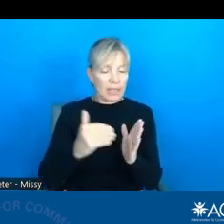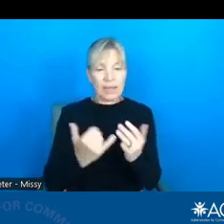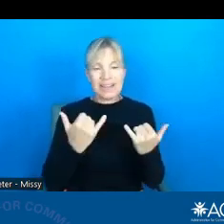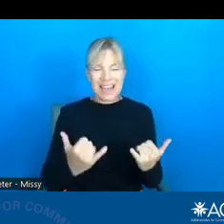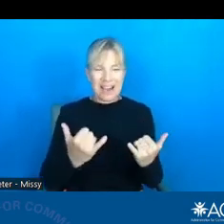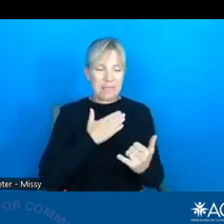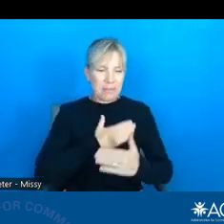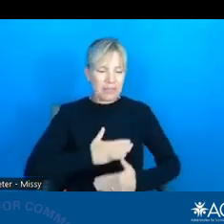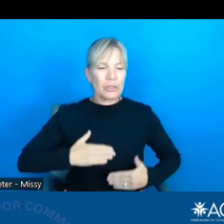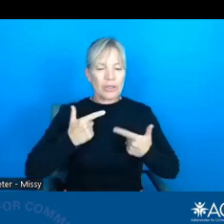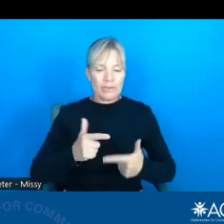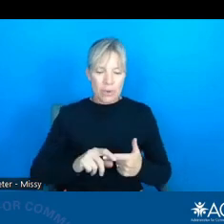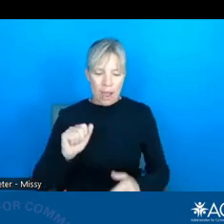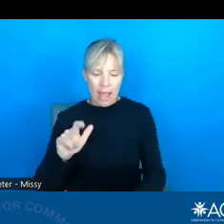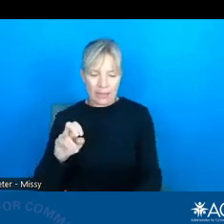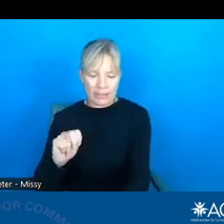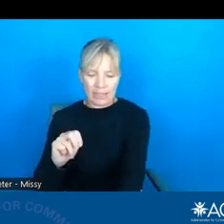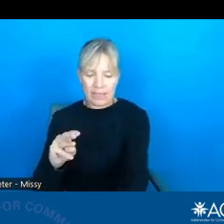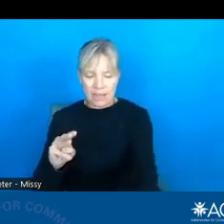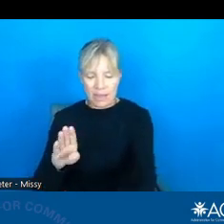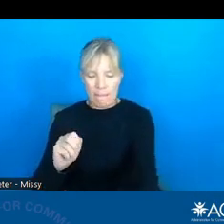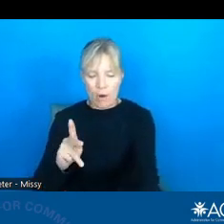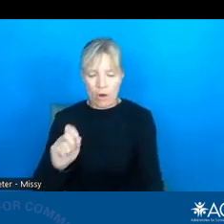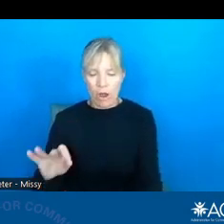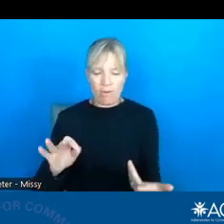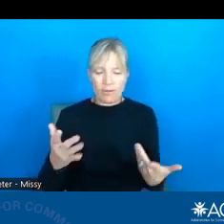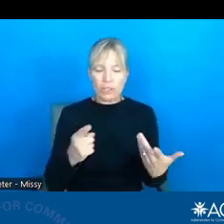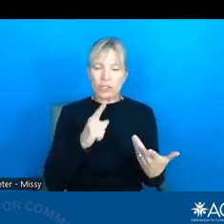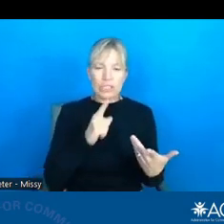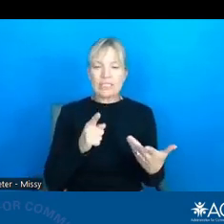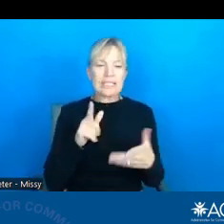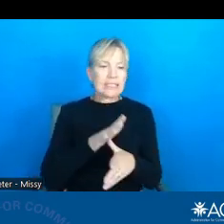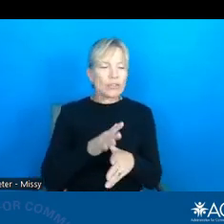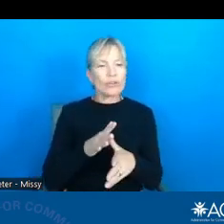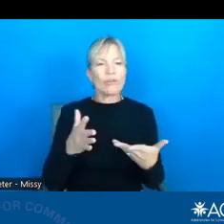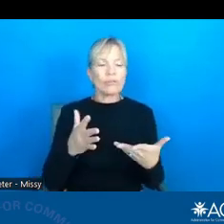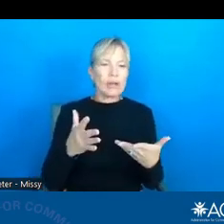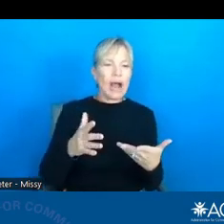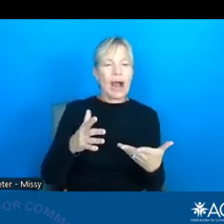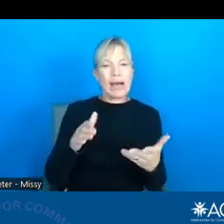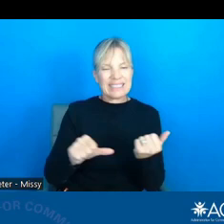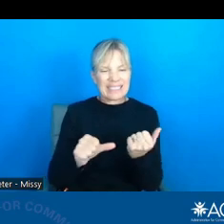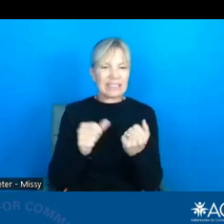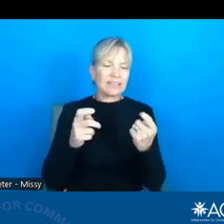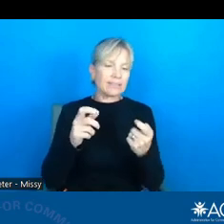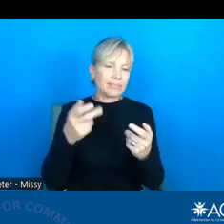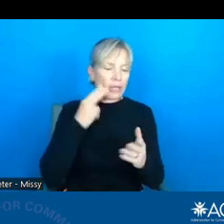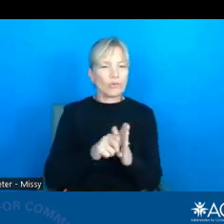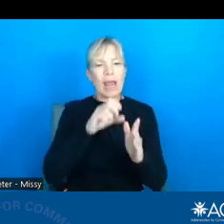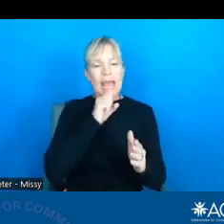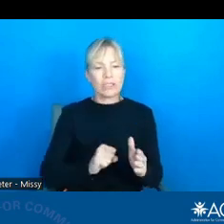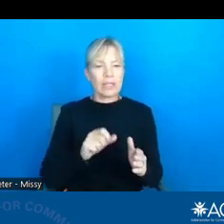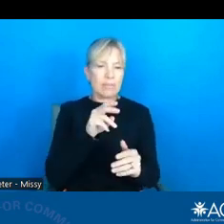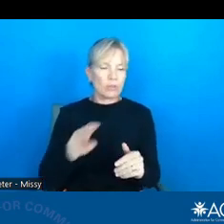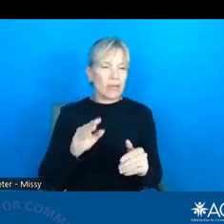turn it over to Allison Barkoff, Senior Official performing the duties of the Administrator and the Assistant Secretary for Aging at the Administration